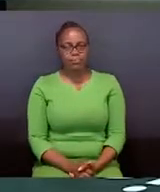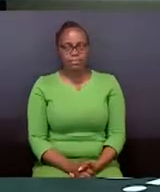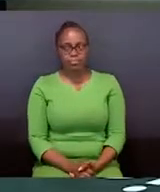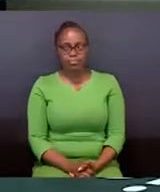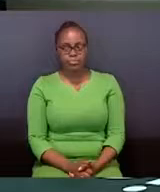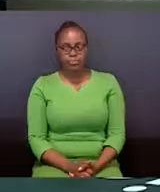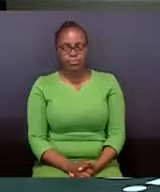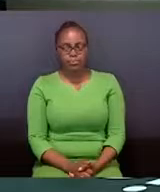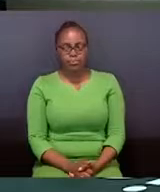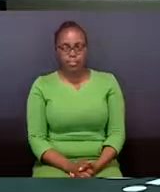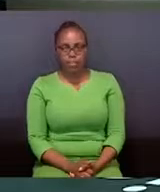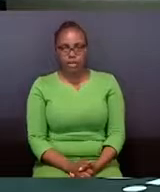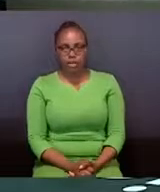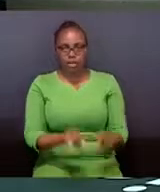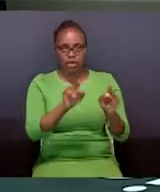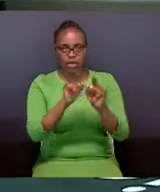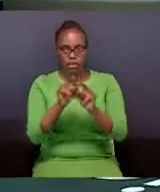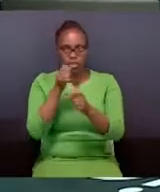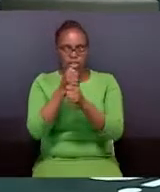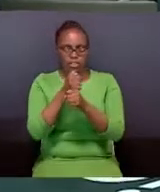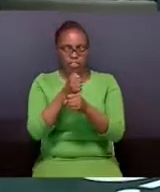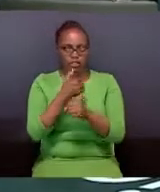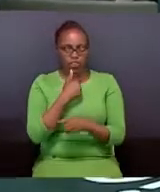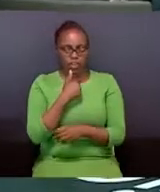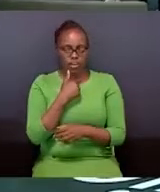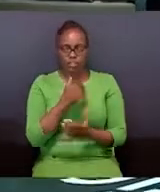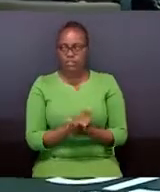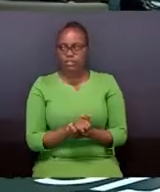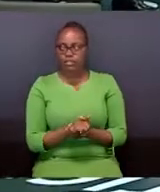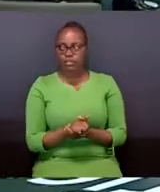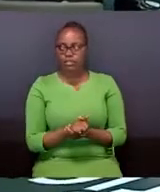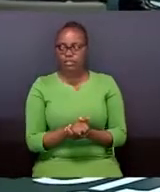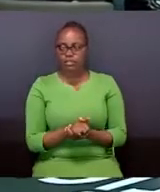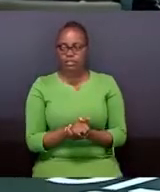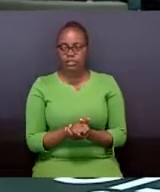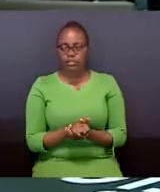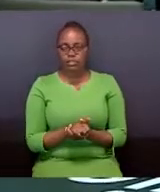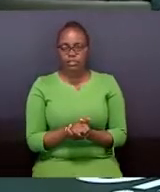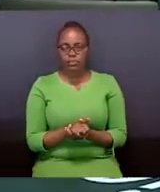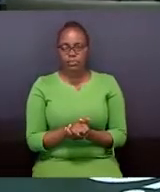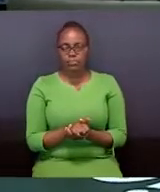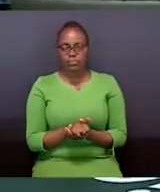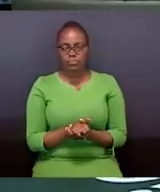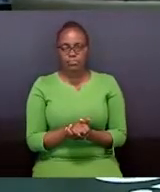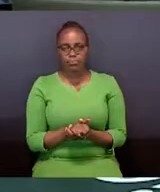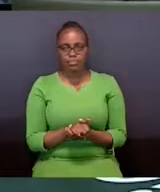Thank you very much. Our second hand was the gentleman in the blue suit up front here with the bow tie.